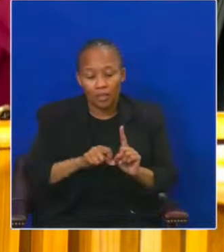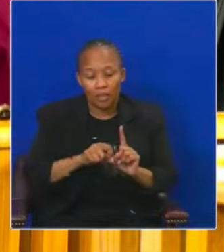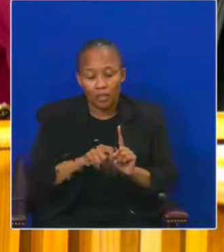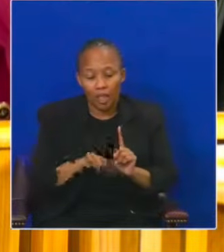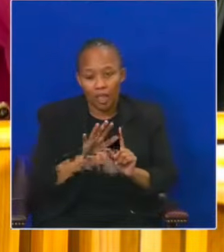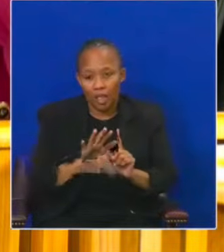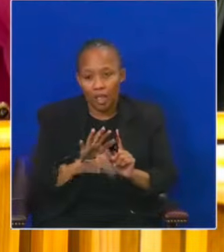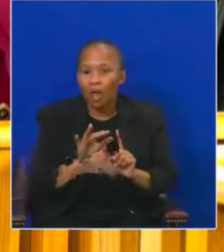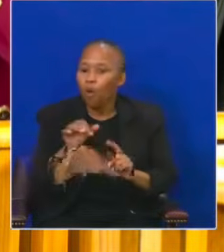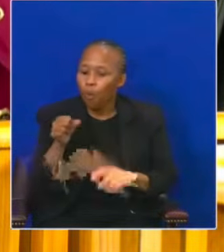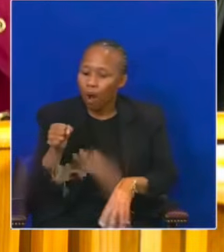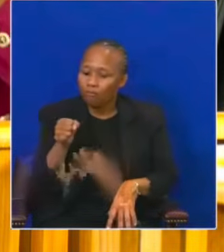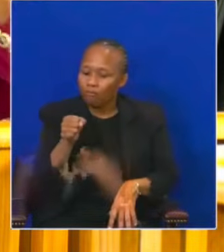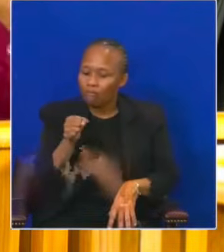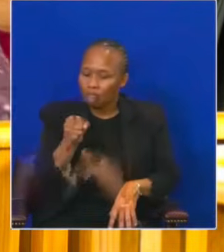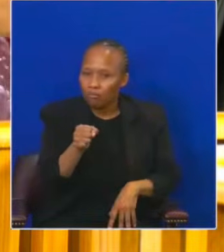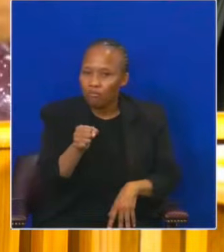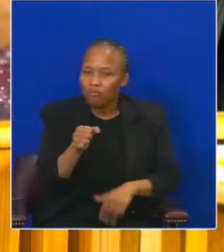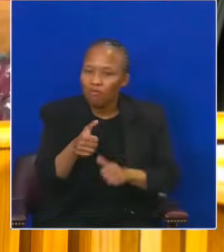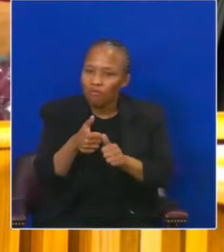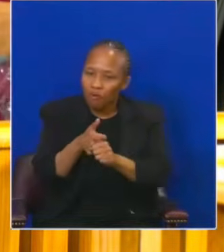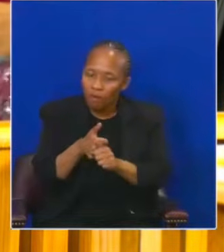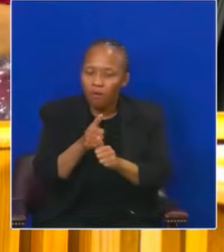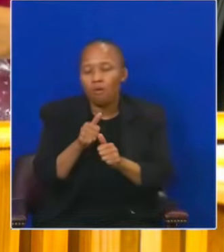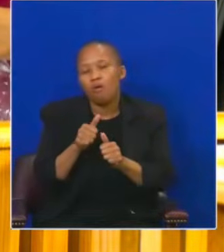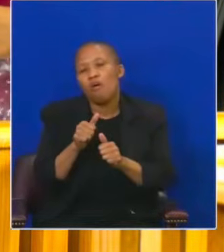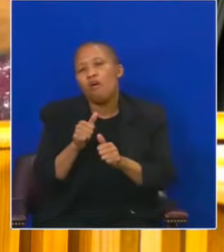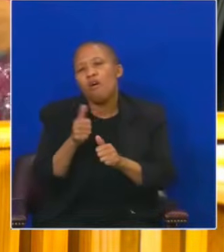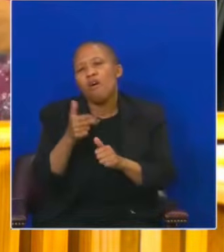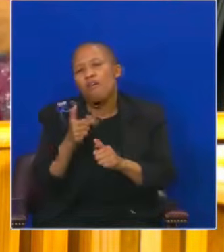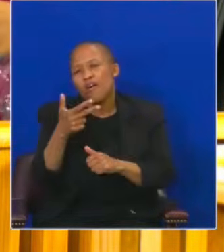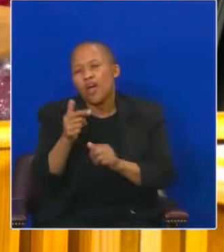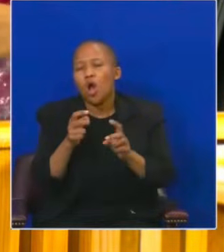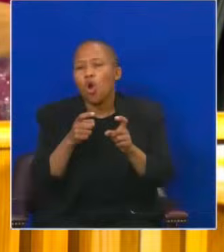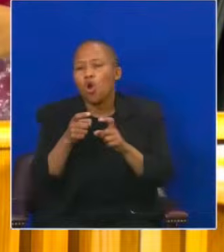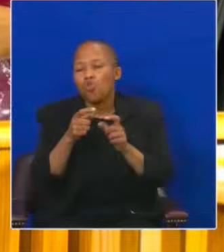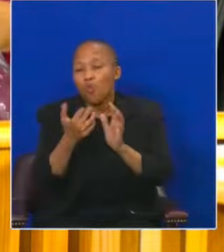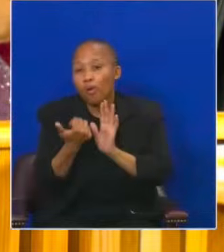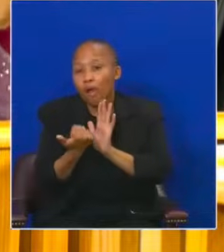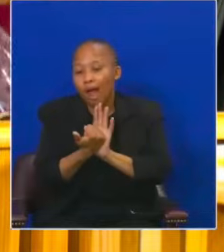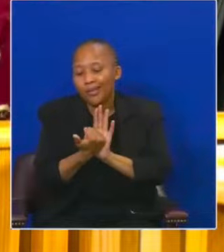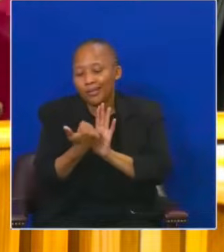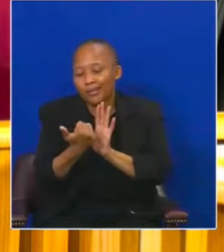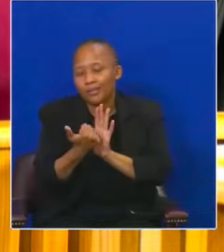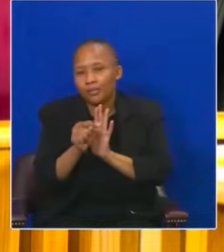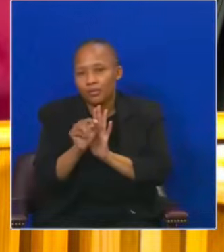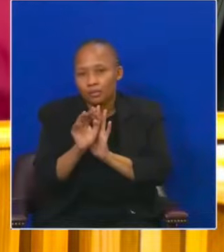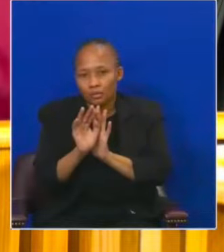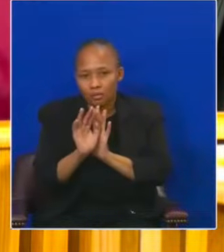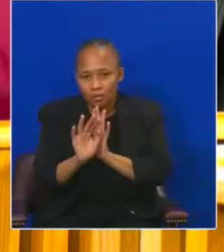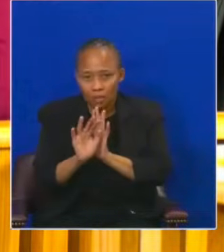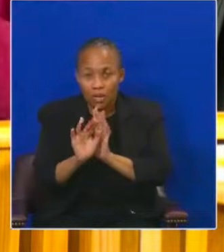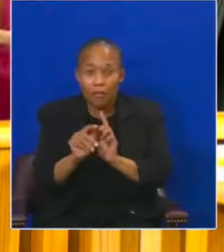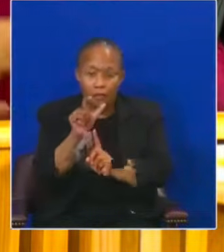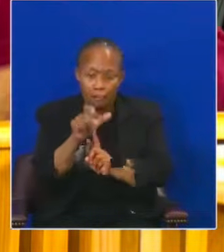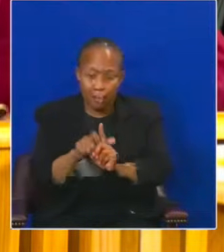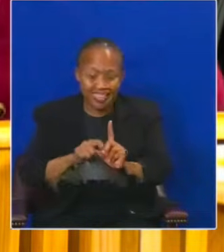Act by the company to be the person